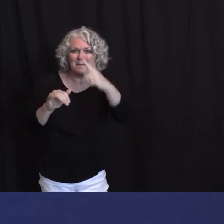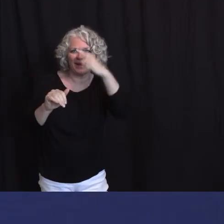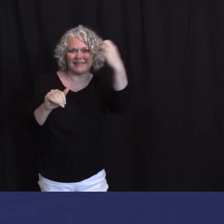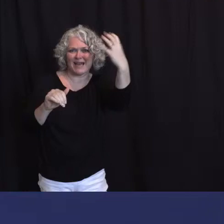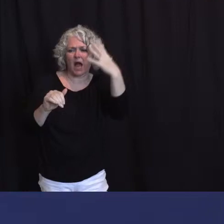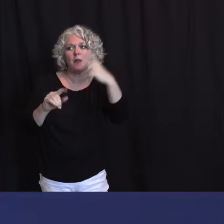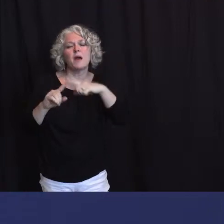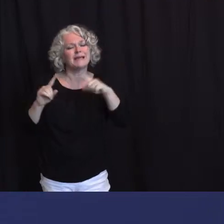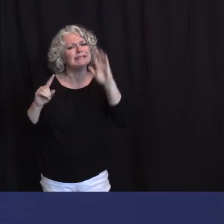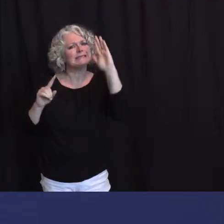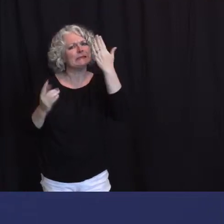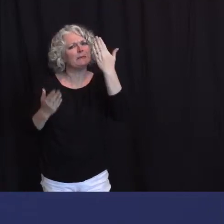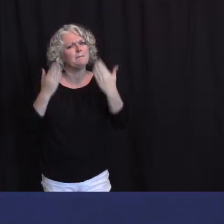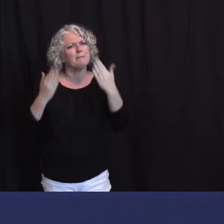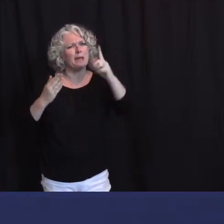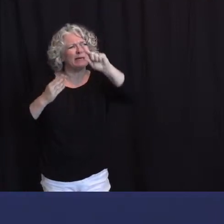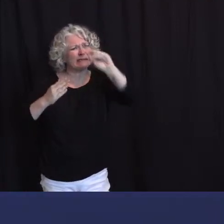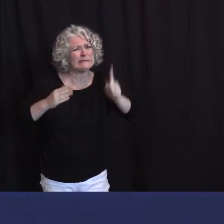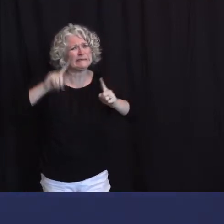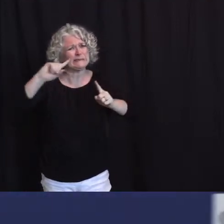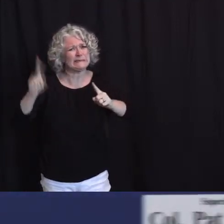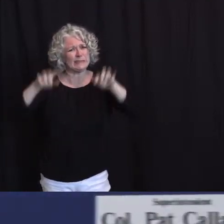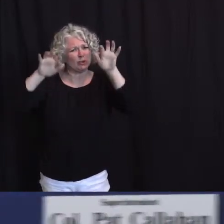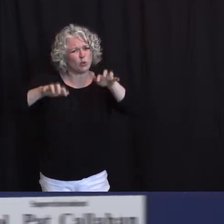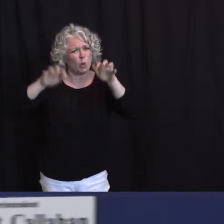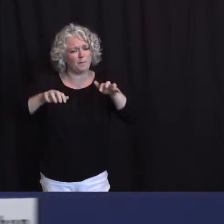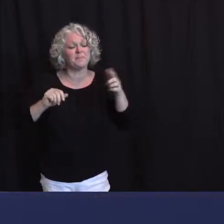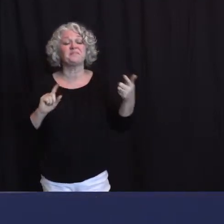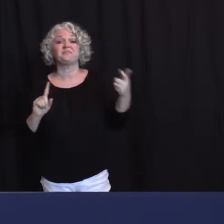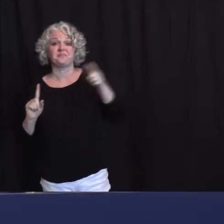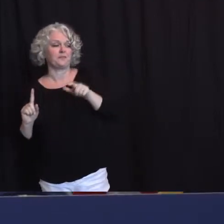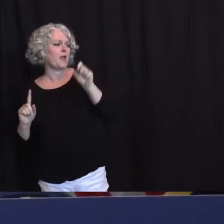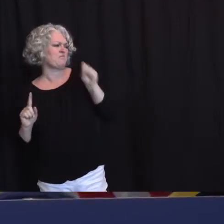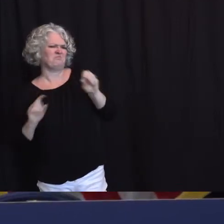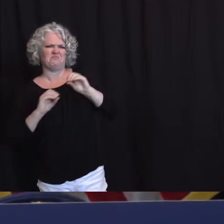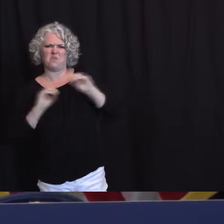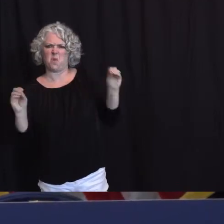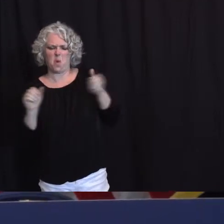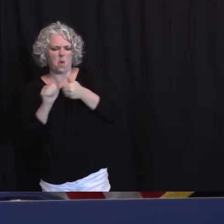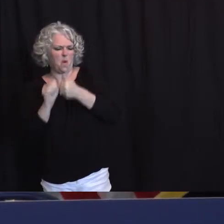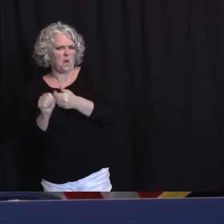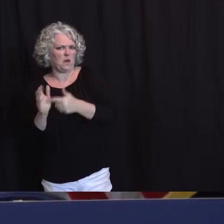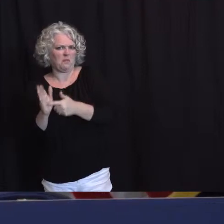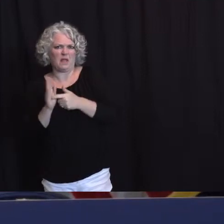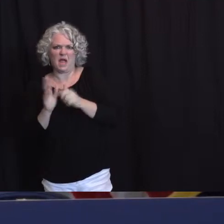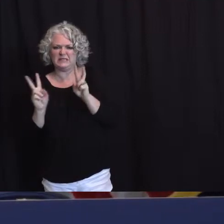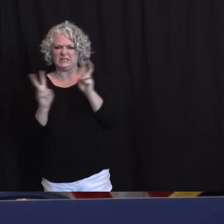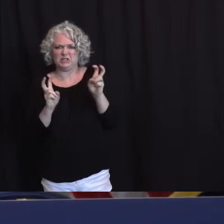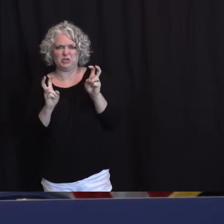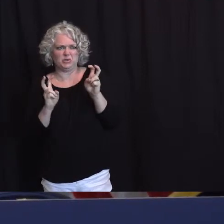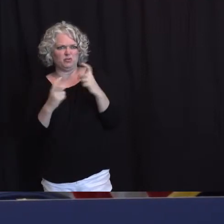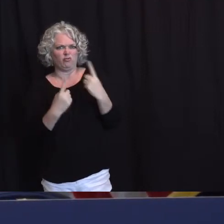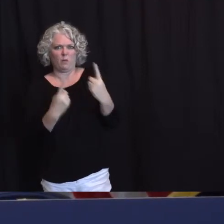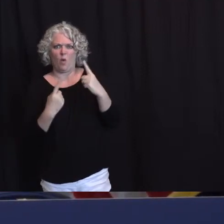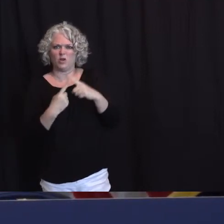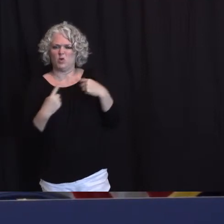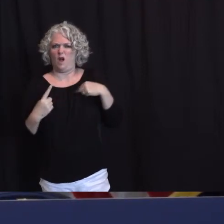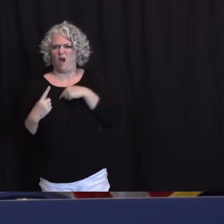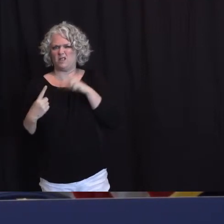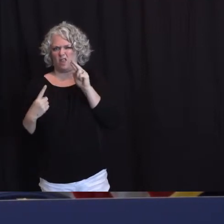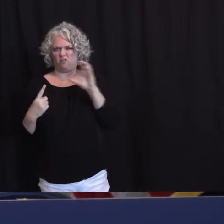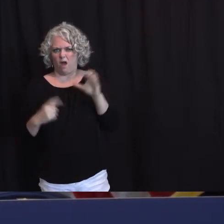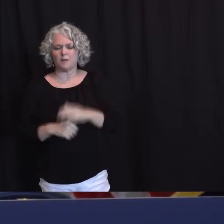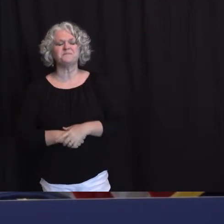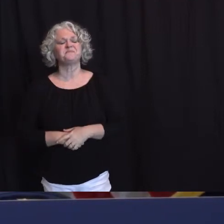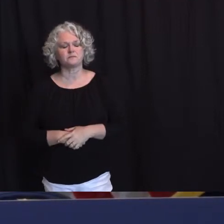for all the above, thank you. That's right. Thank you, Governor. Yes, no compliance issues reported to the Rock, but the heat,